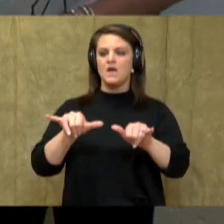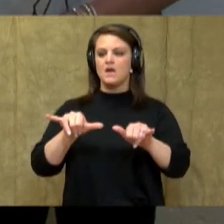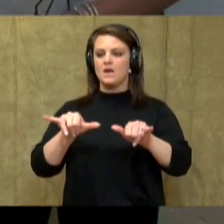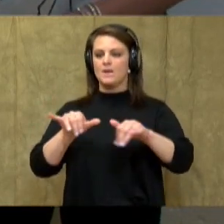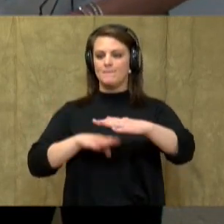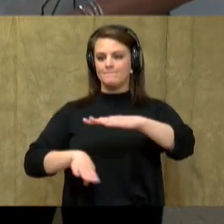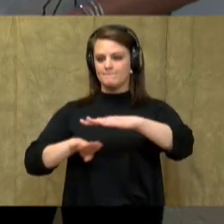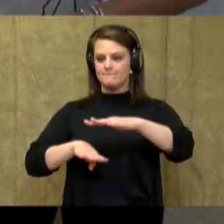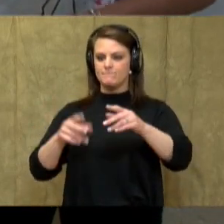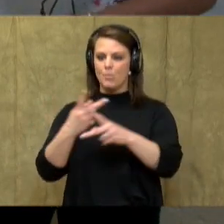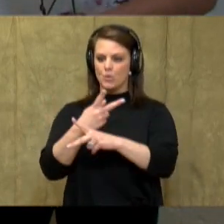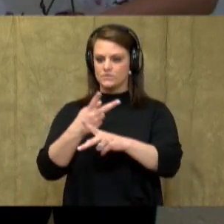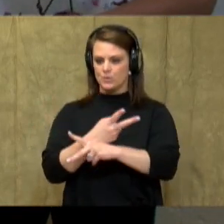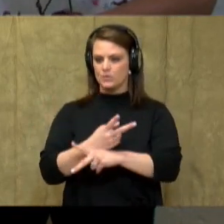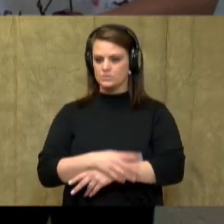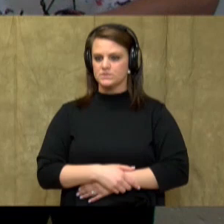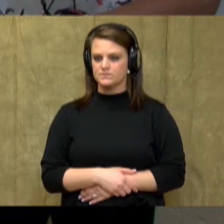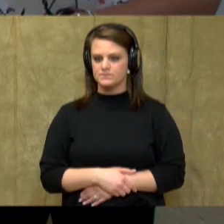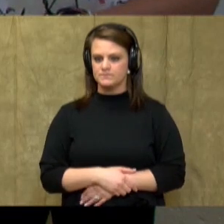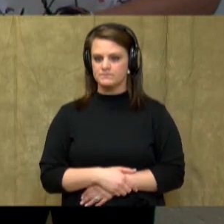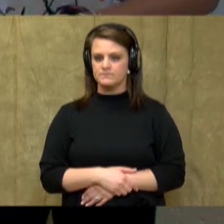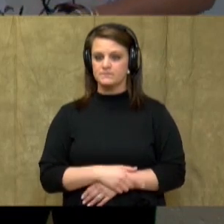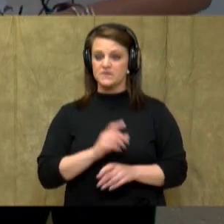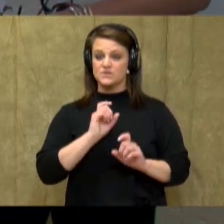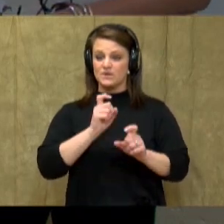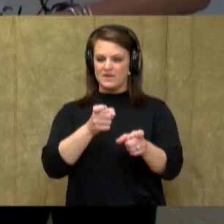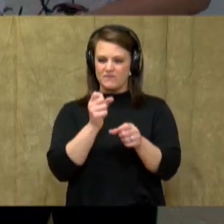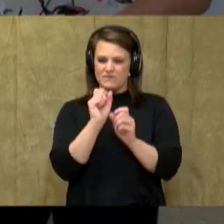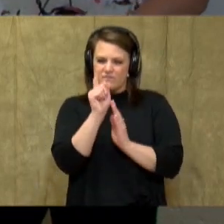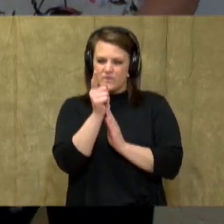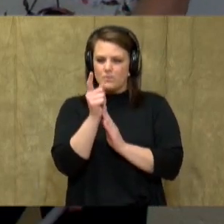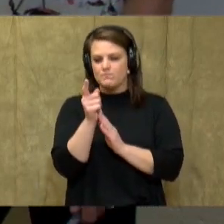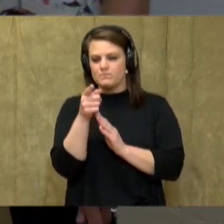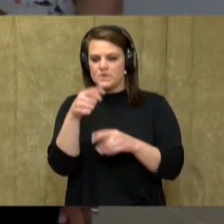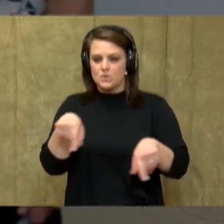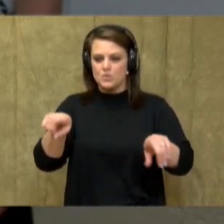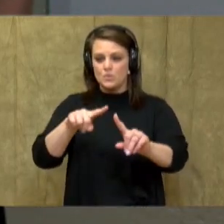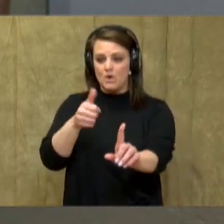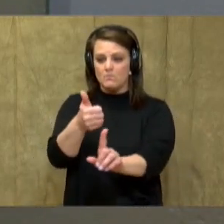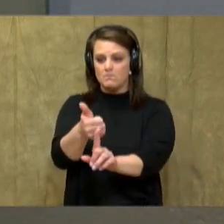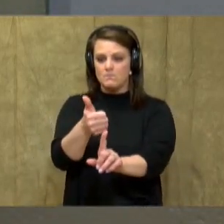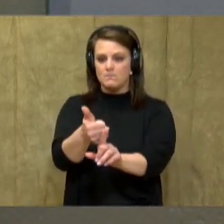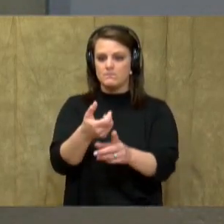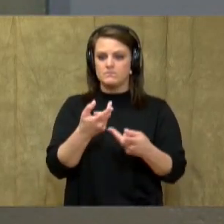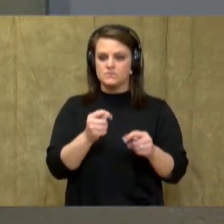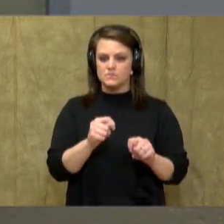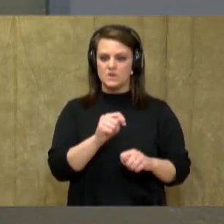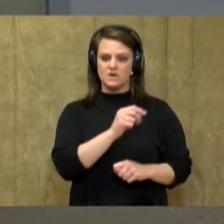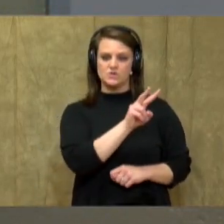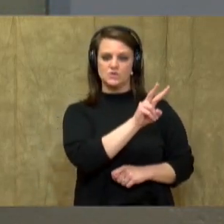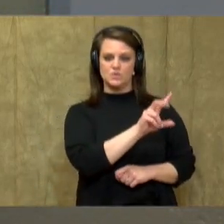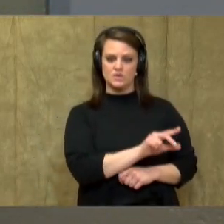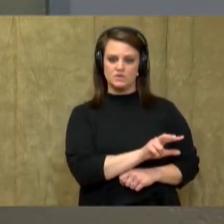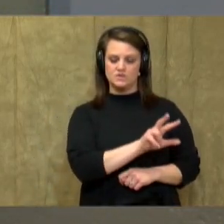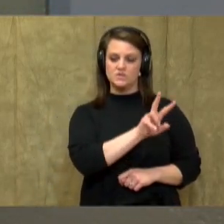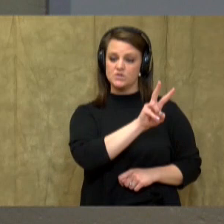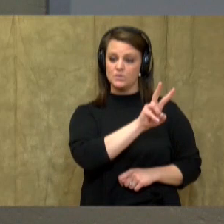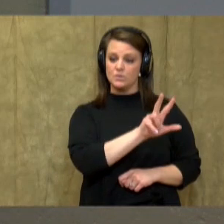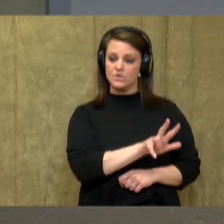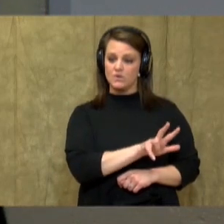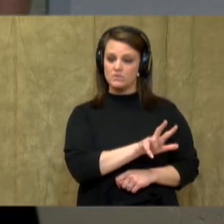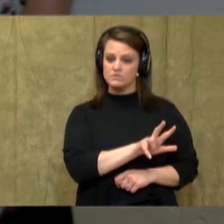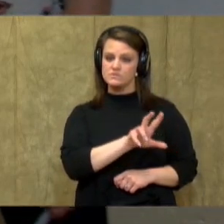multiples for your denominators. So I want to give you just a few seconds. I want you to quickly look at this pair of